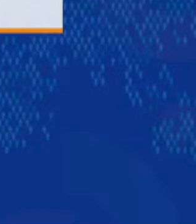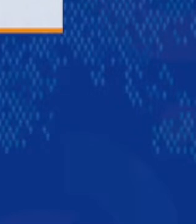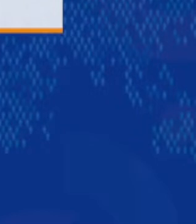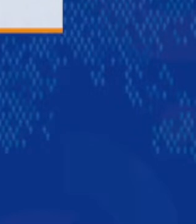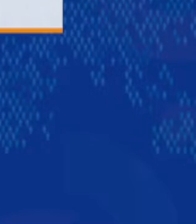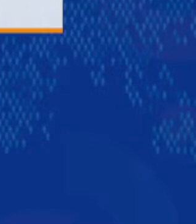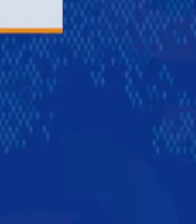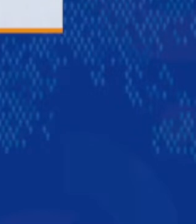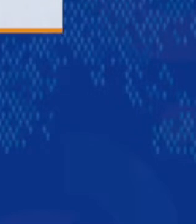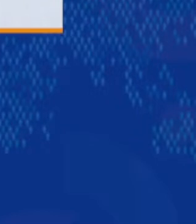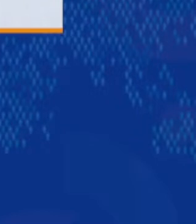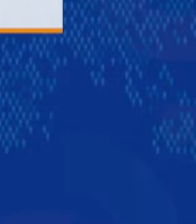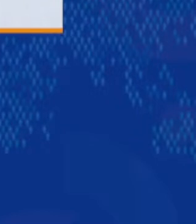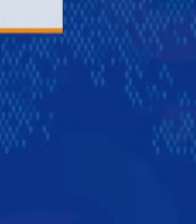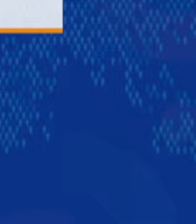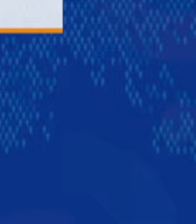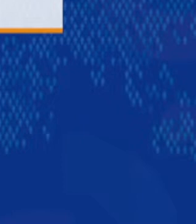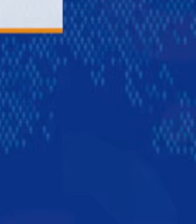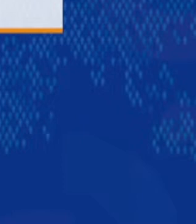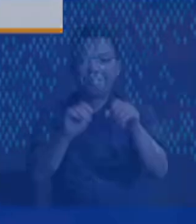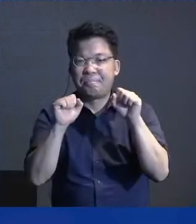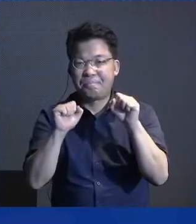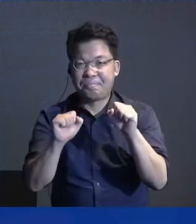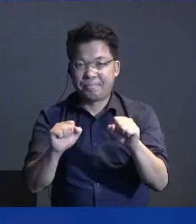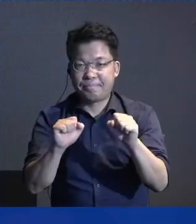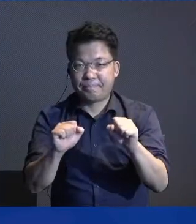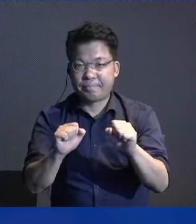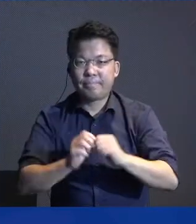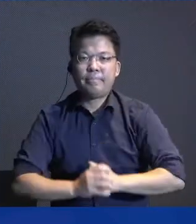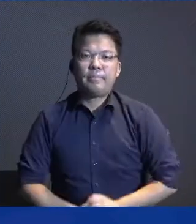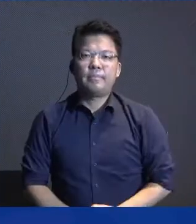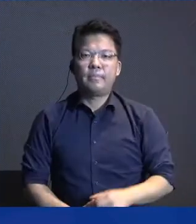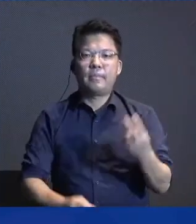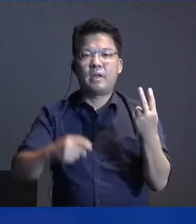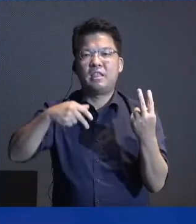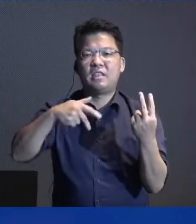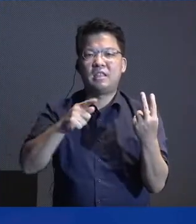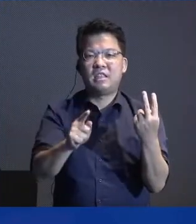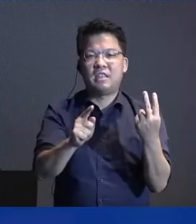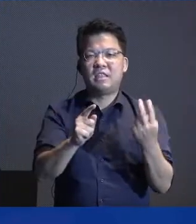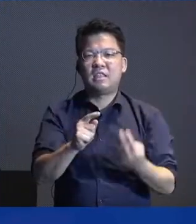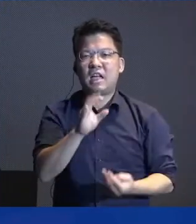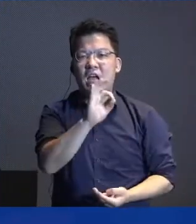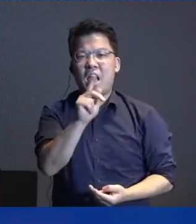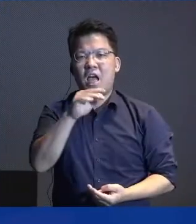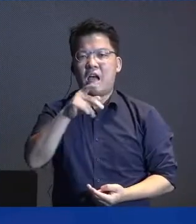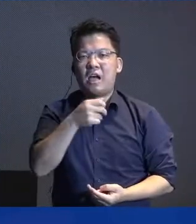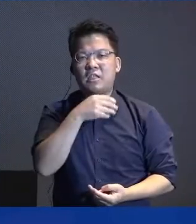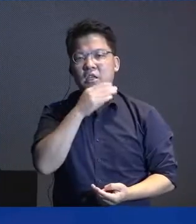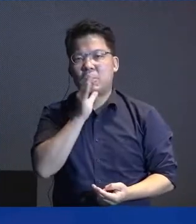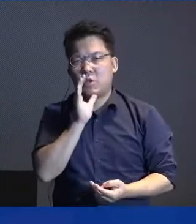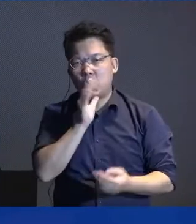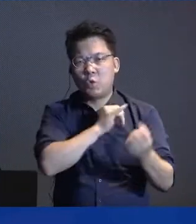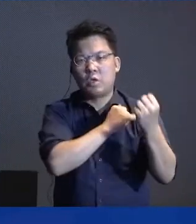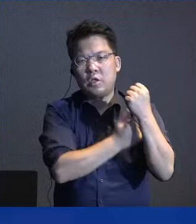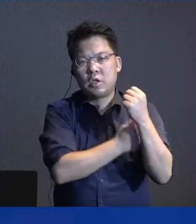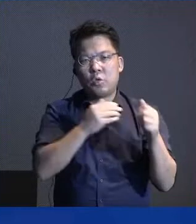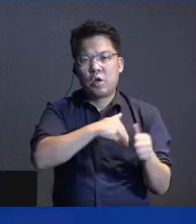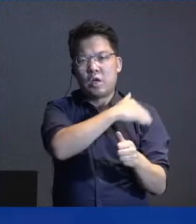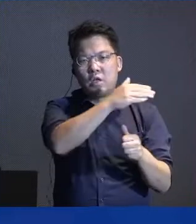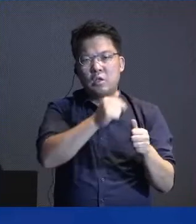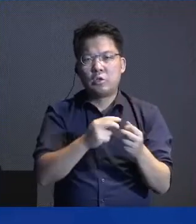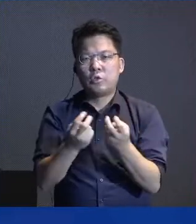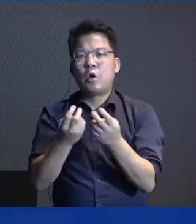Welcome back, everyone, to the second ASEM Forum on the Human Rights of Older Persons. We are ready to begin our afternoon with our first